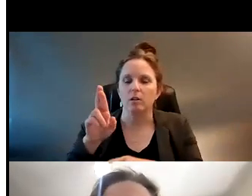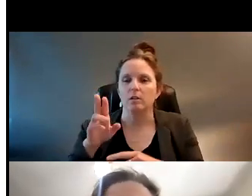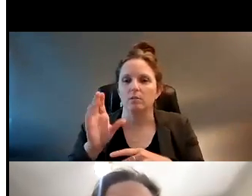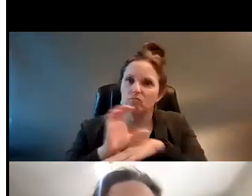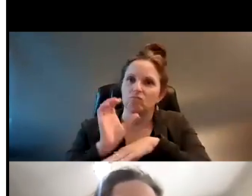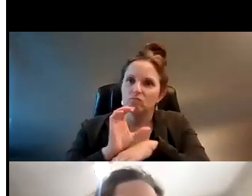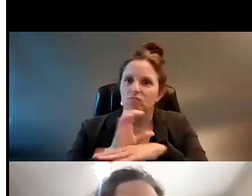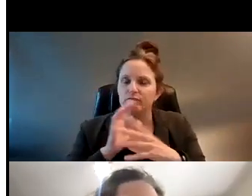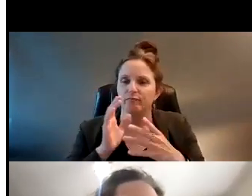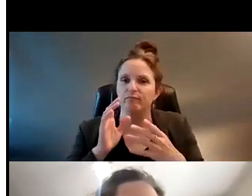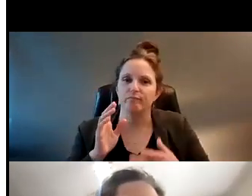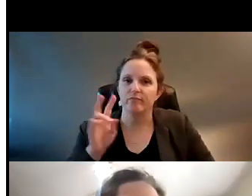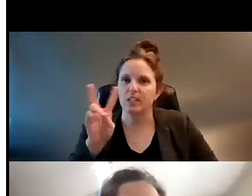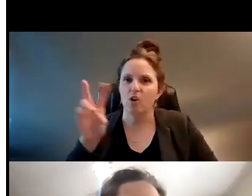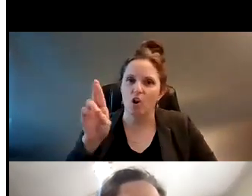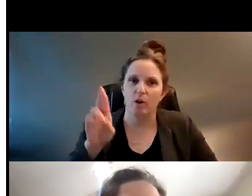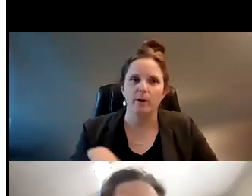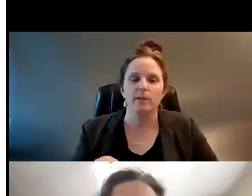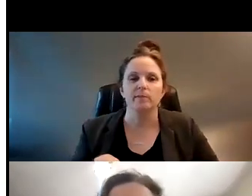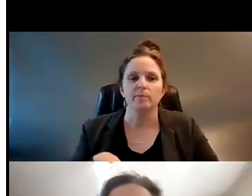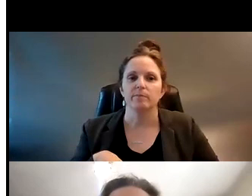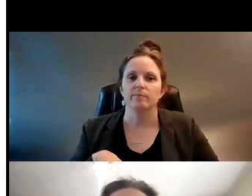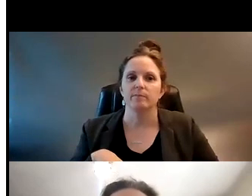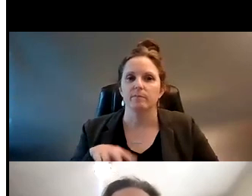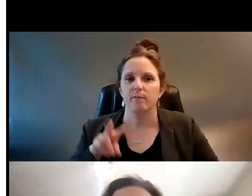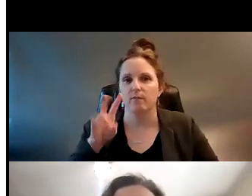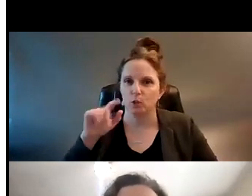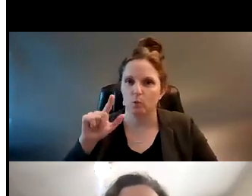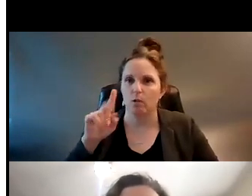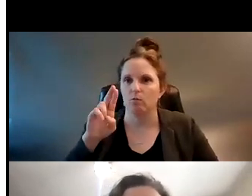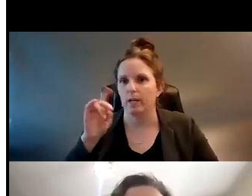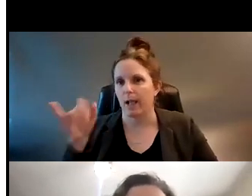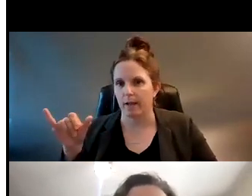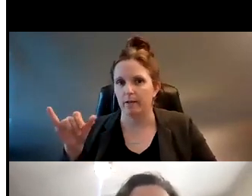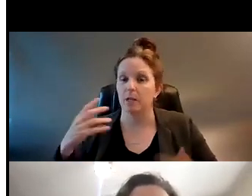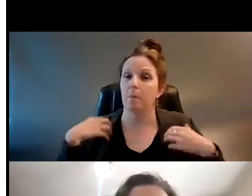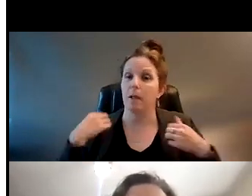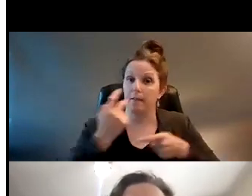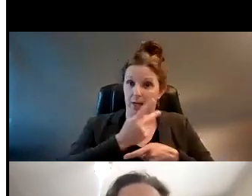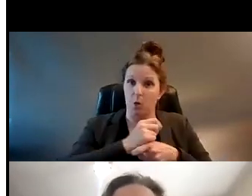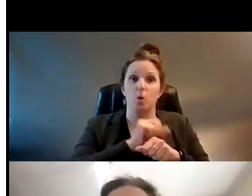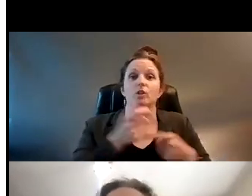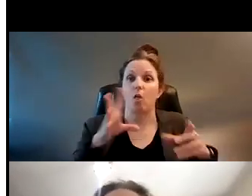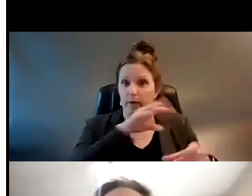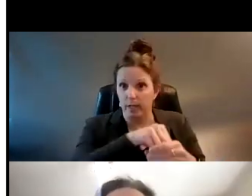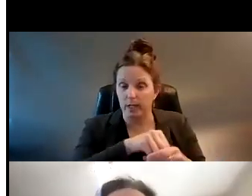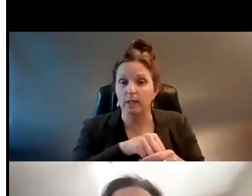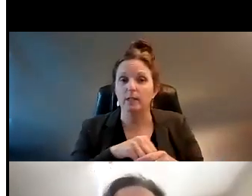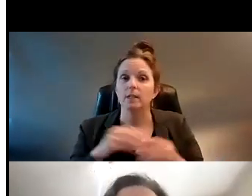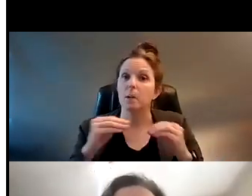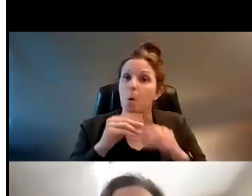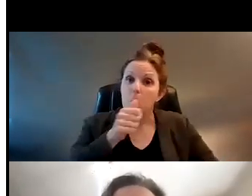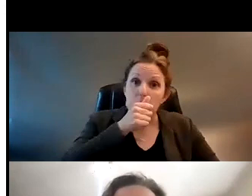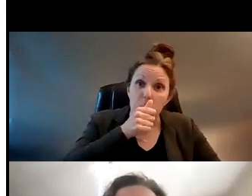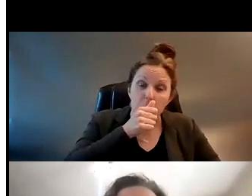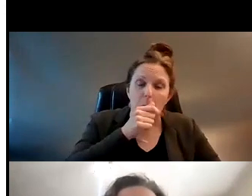this already, and it was actually really well received because there's this added benefit of anonymity. You're also with other people